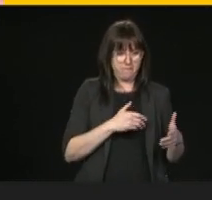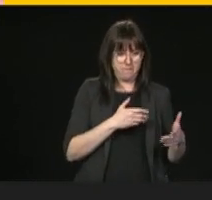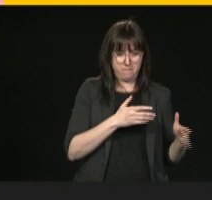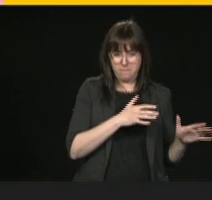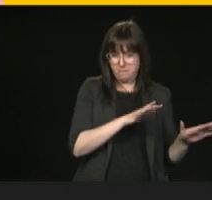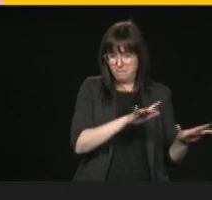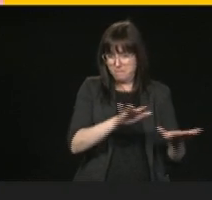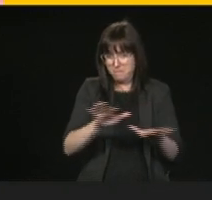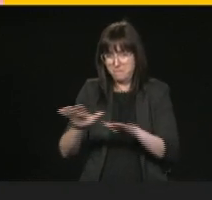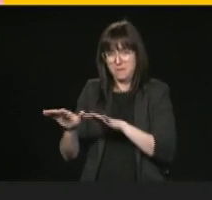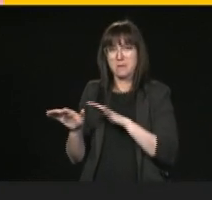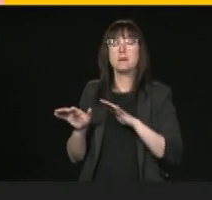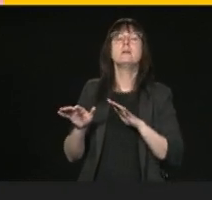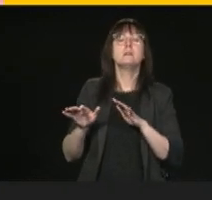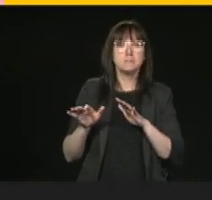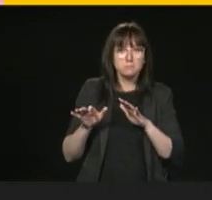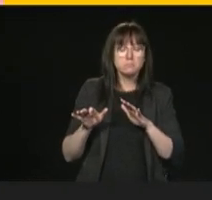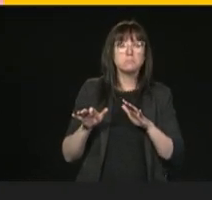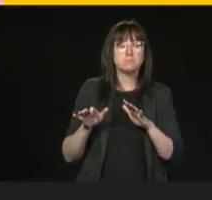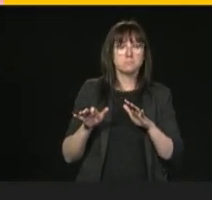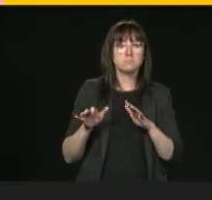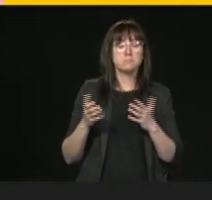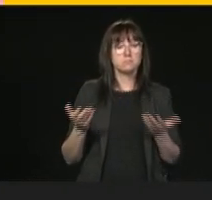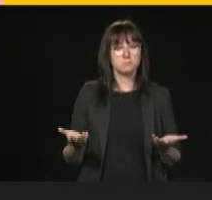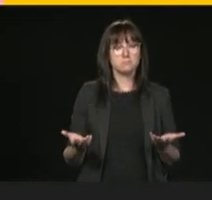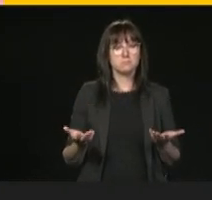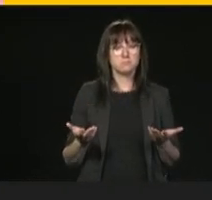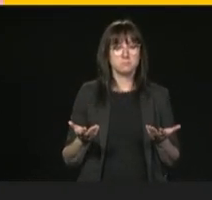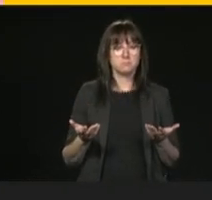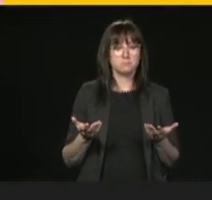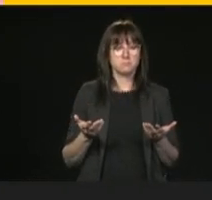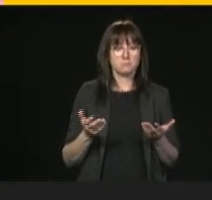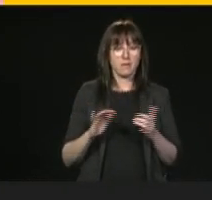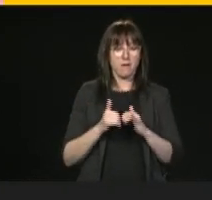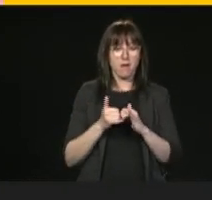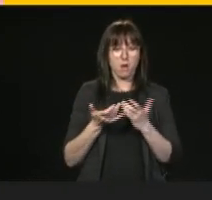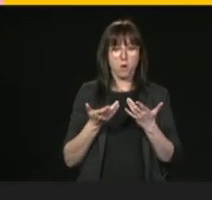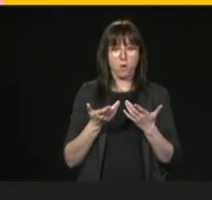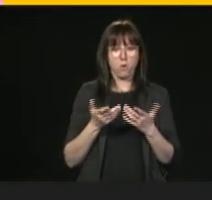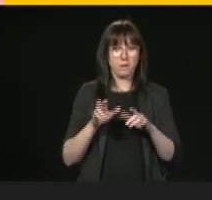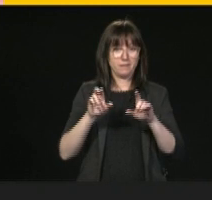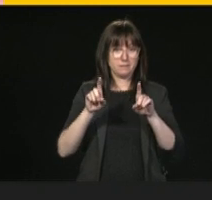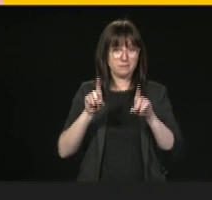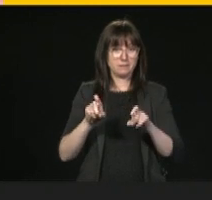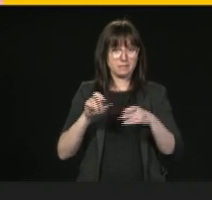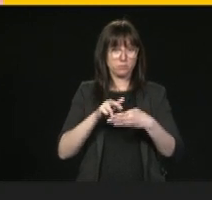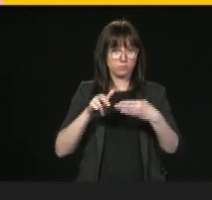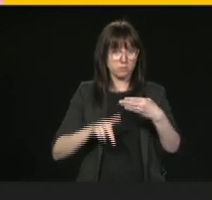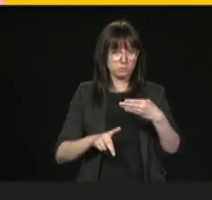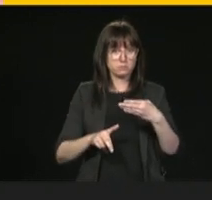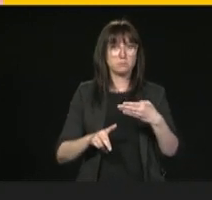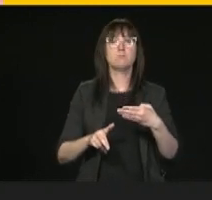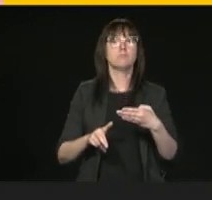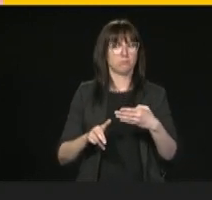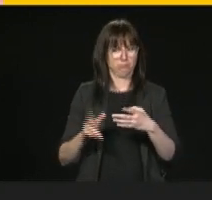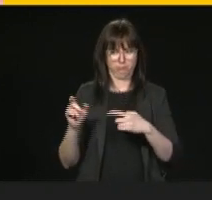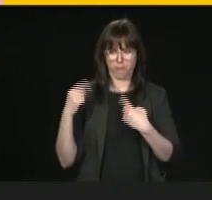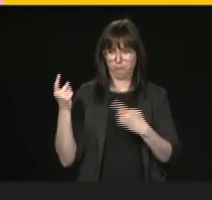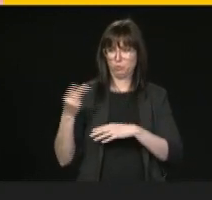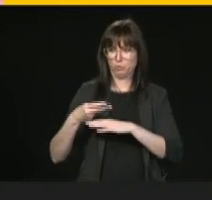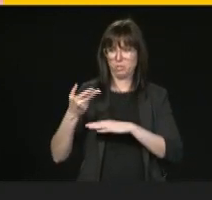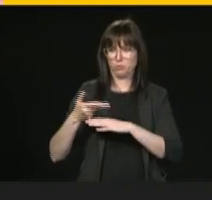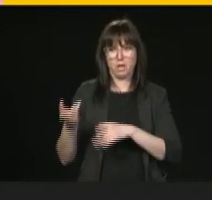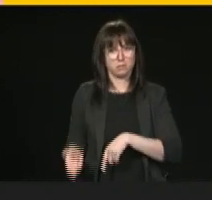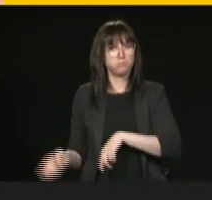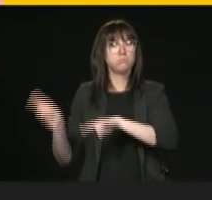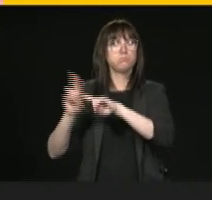even the increase in our testing results, look how we've increased over the past few days. And if you look at the countries around the world,